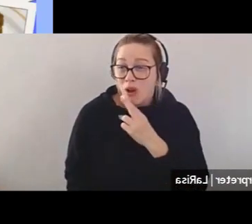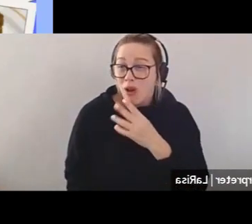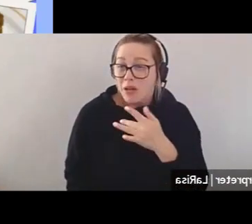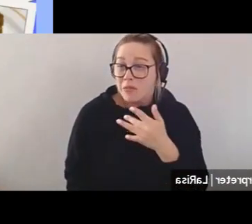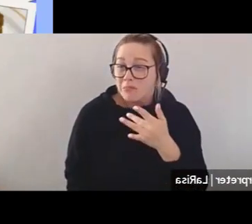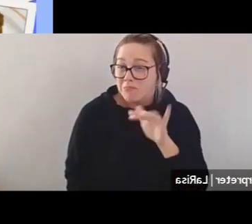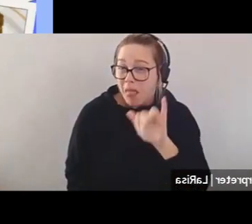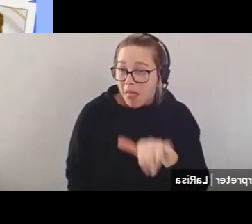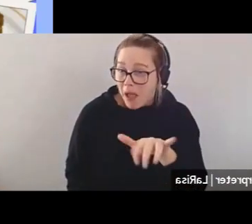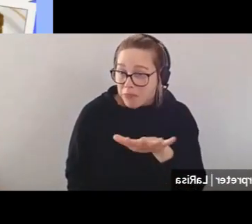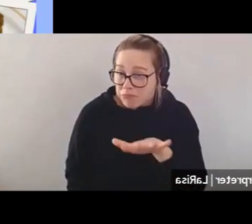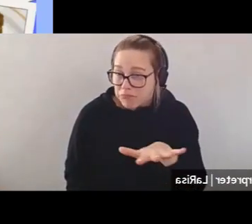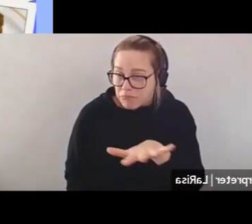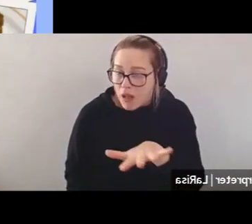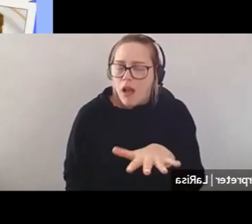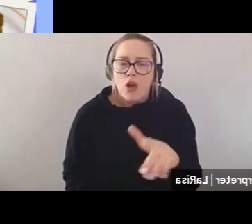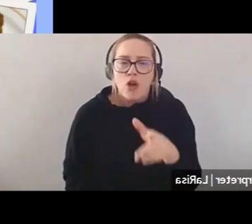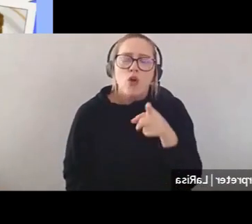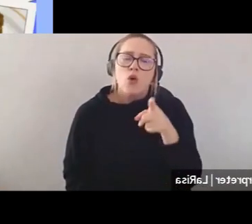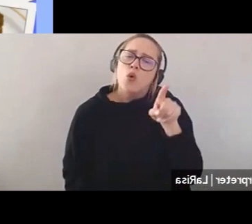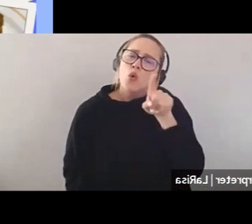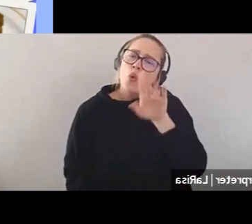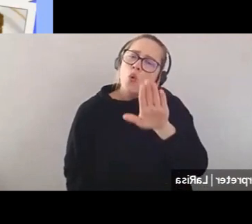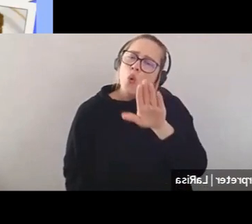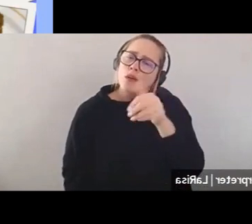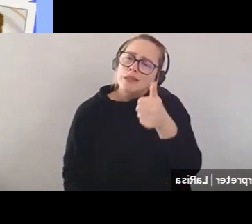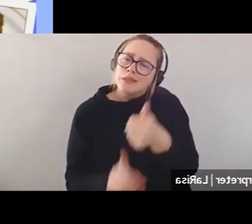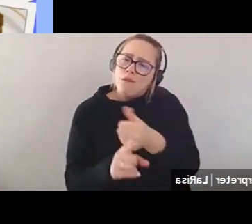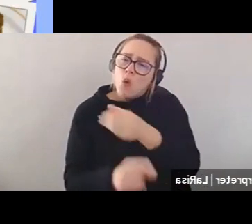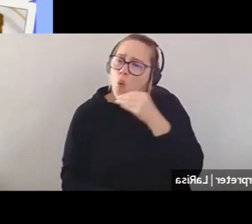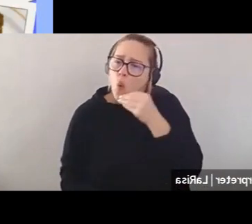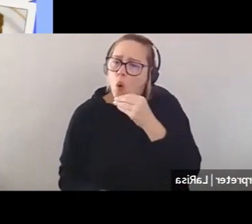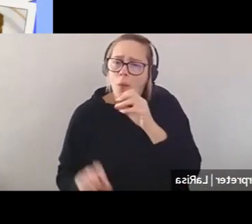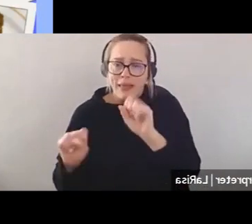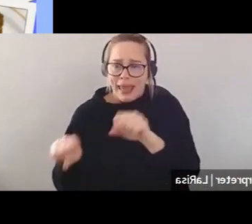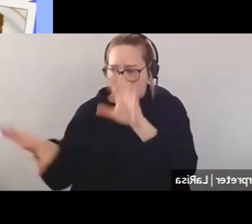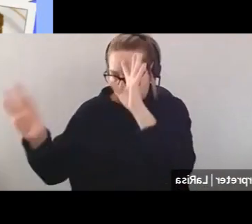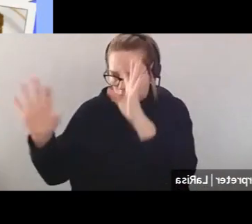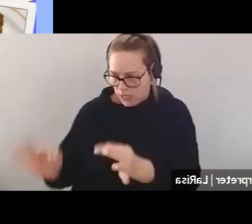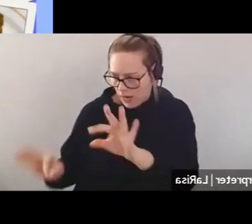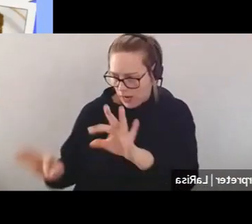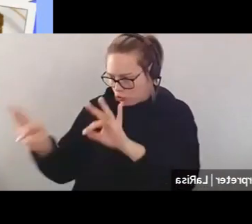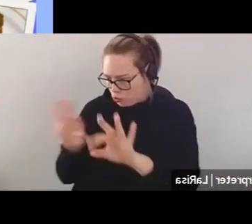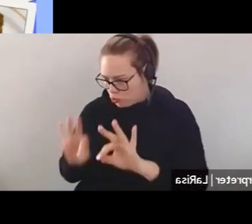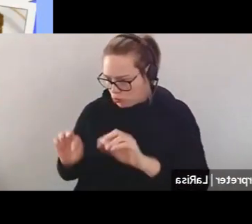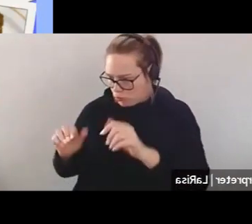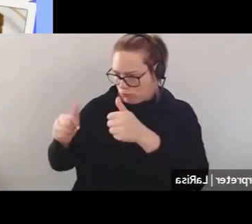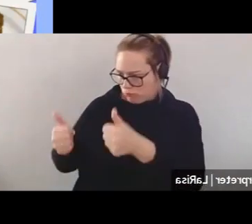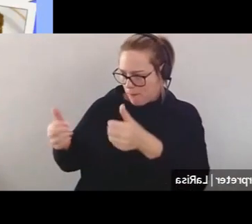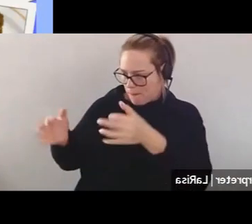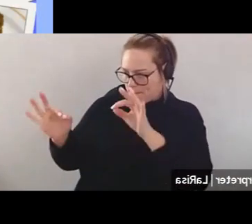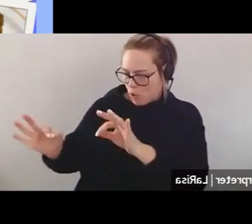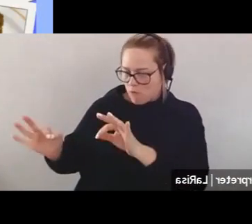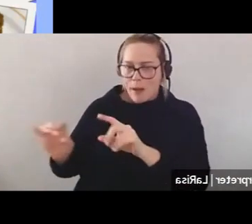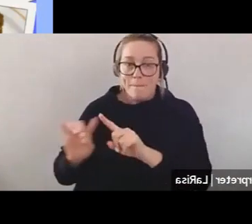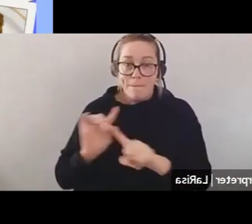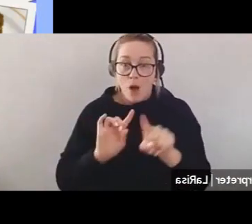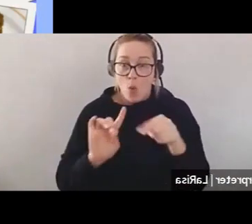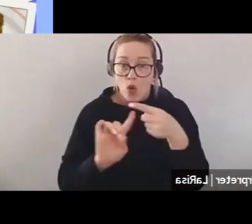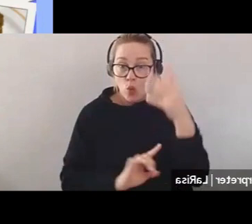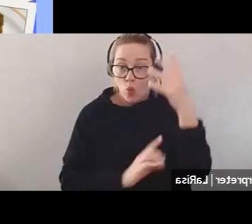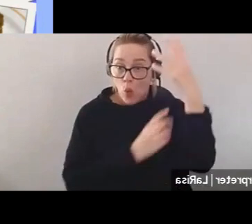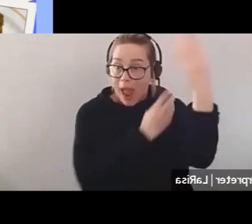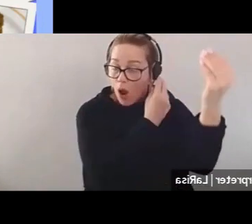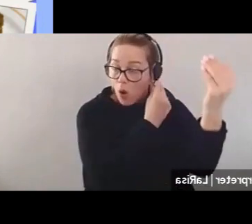tips because you can control pretty much what you eat when you're in your own house, but when you're out and